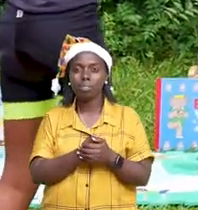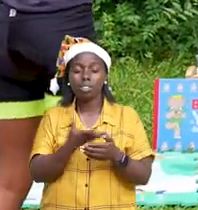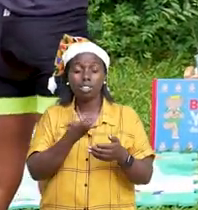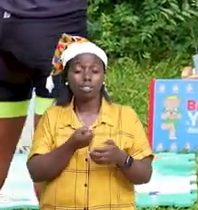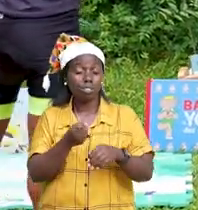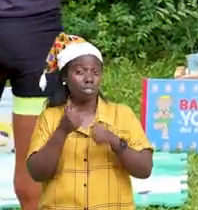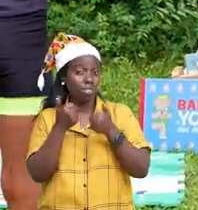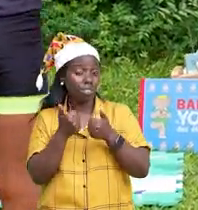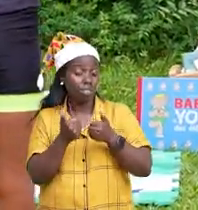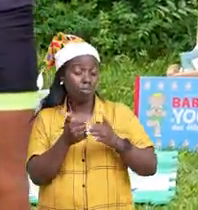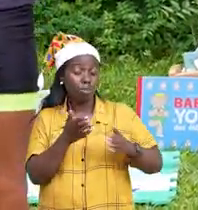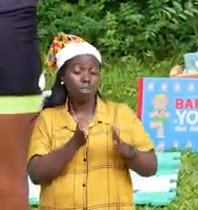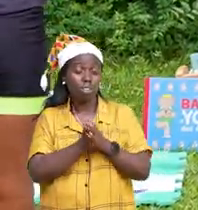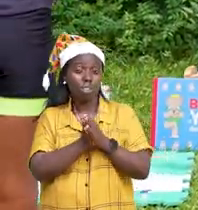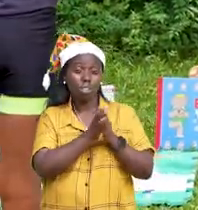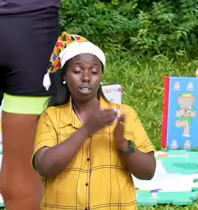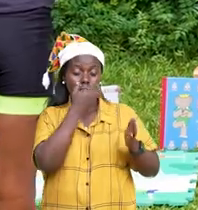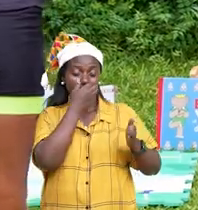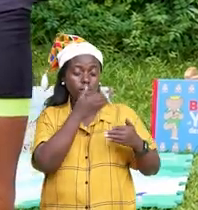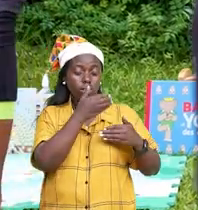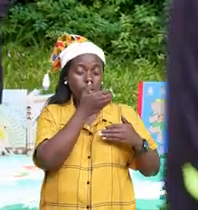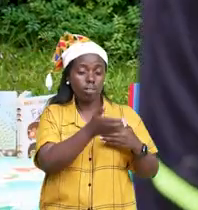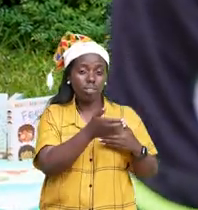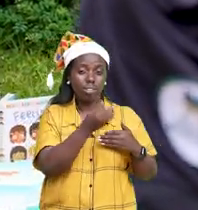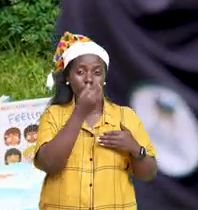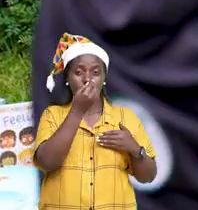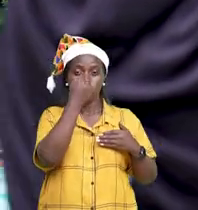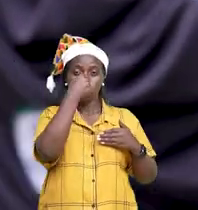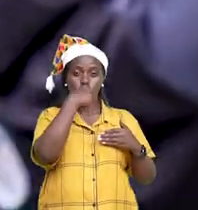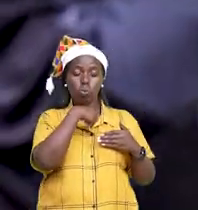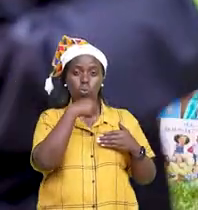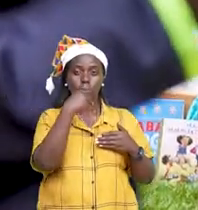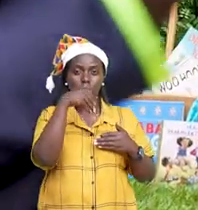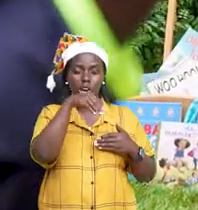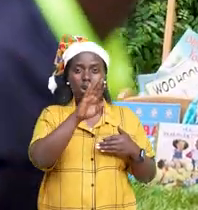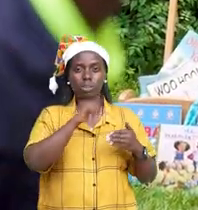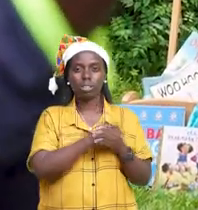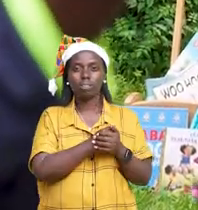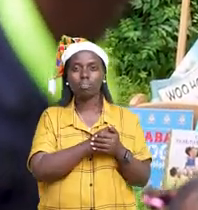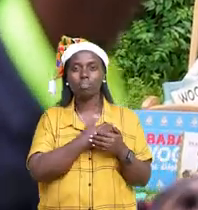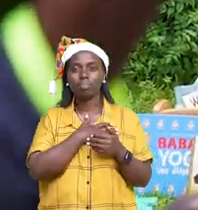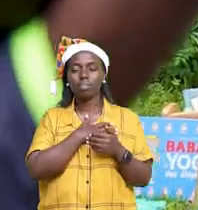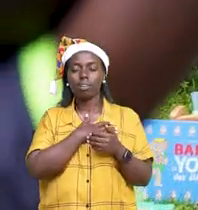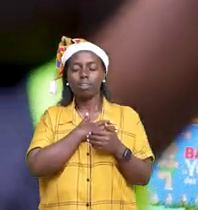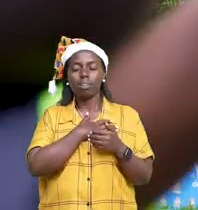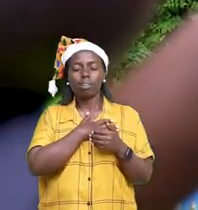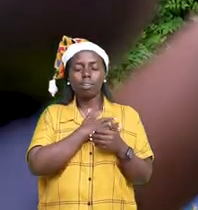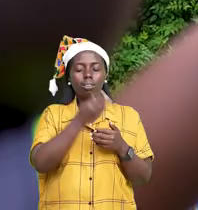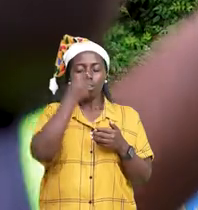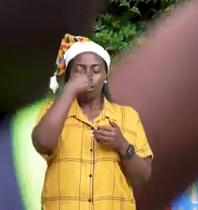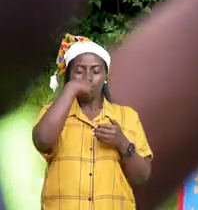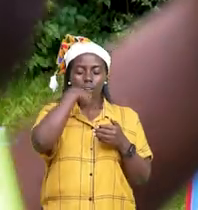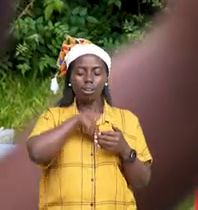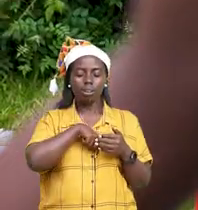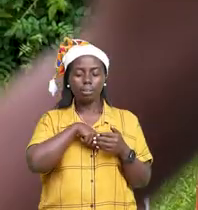half moon on the left side. Breathe in, breathe out. Breathe